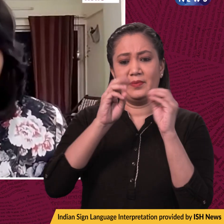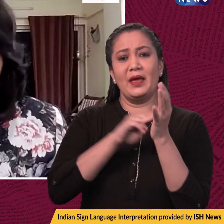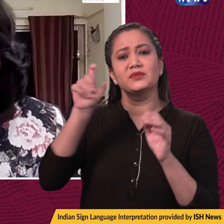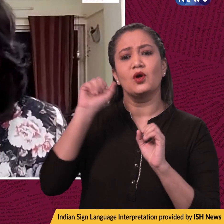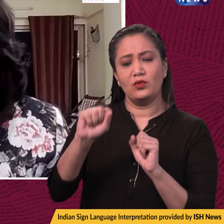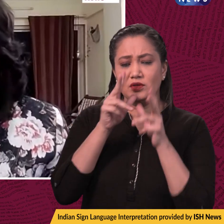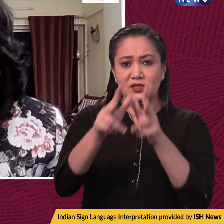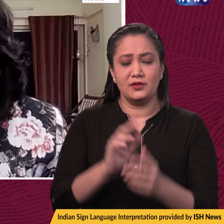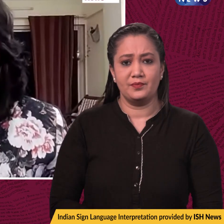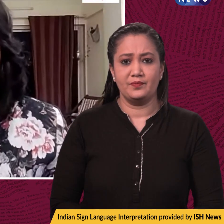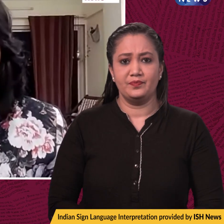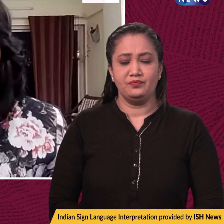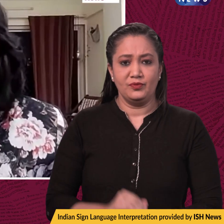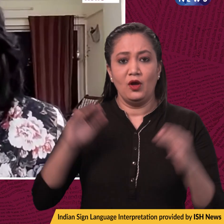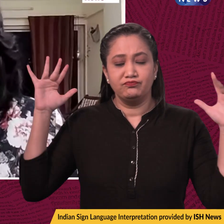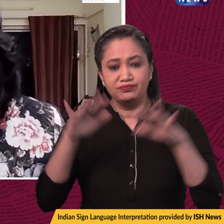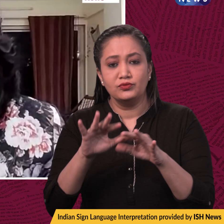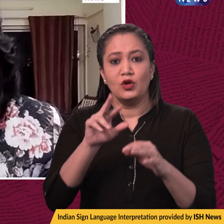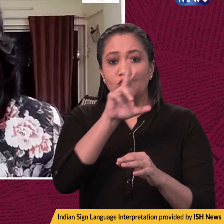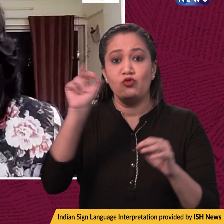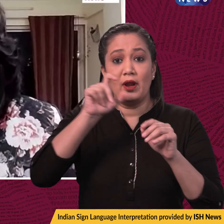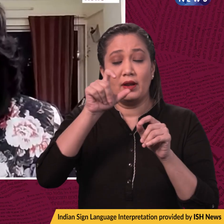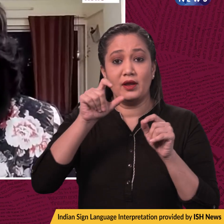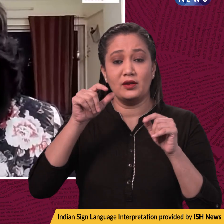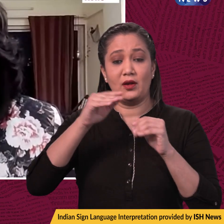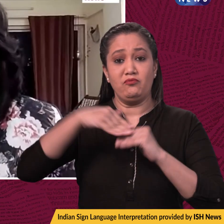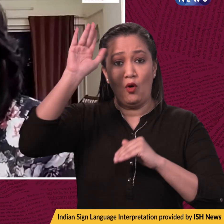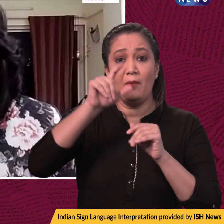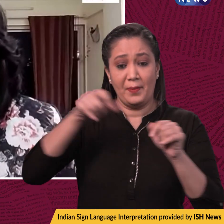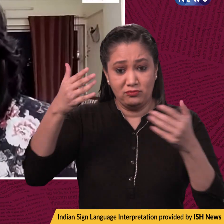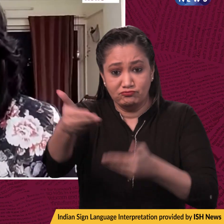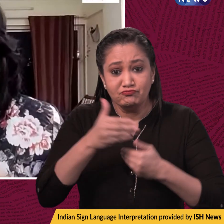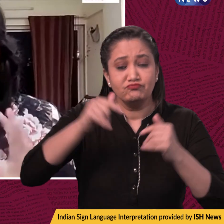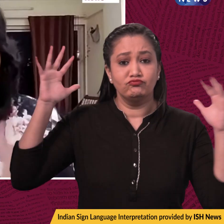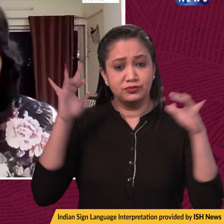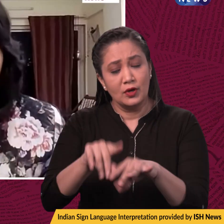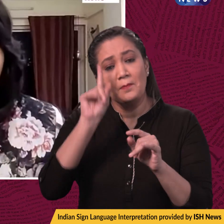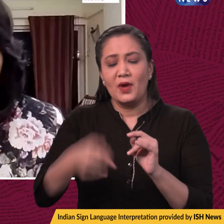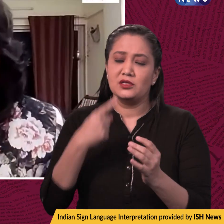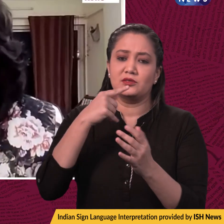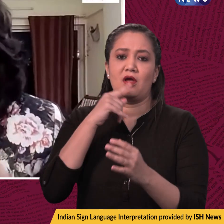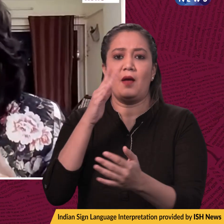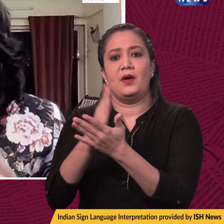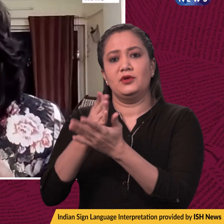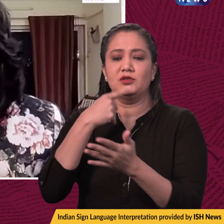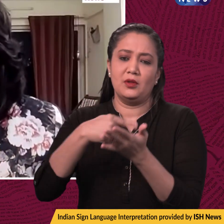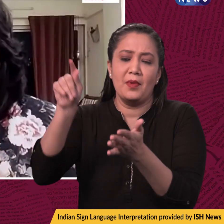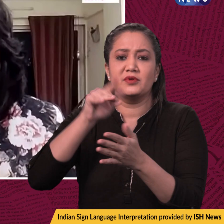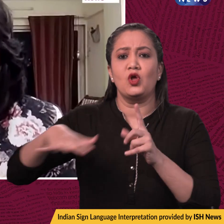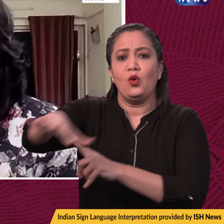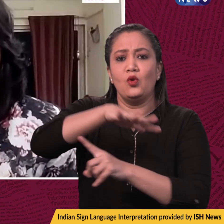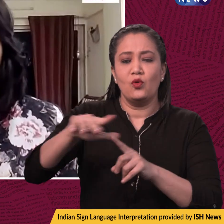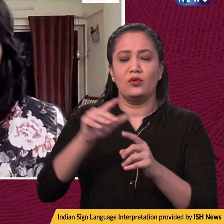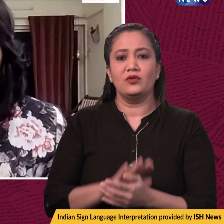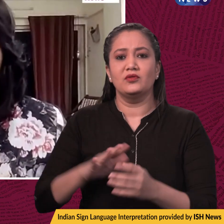the BMC, has said that gatherings of more than 200 people will now require special permission from the